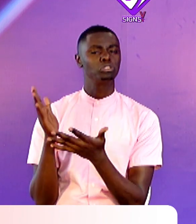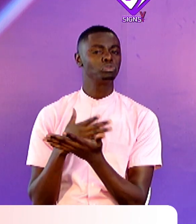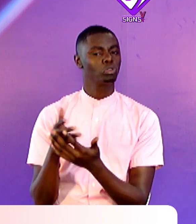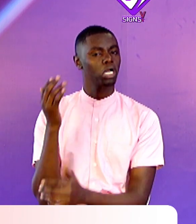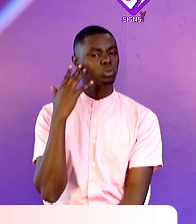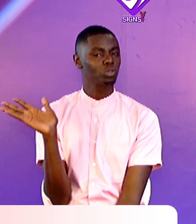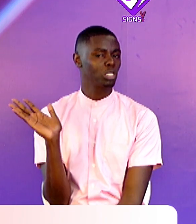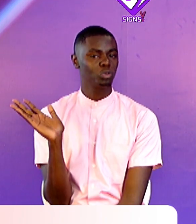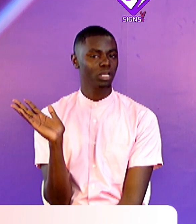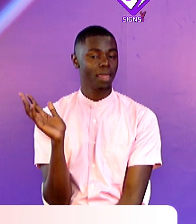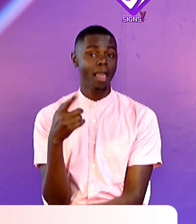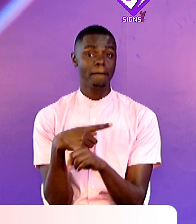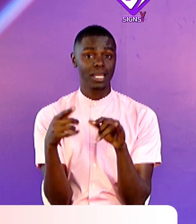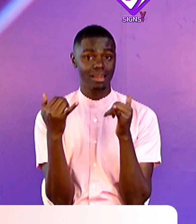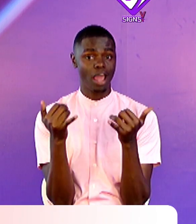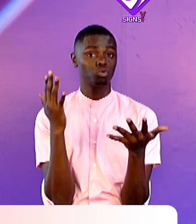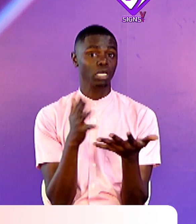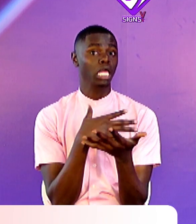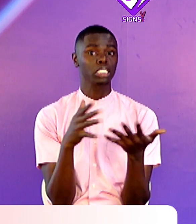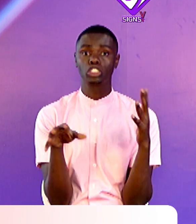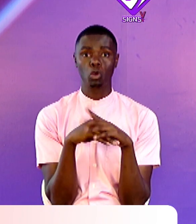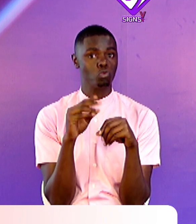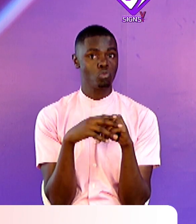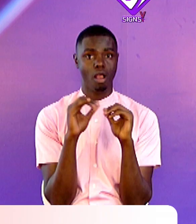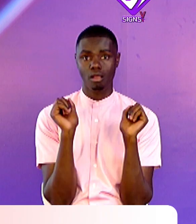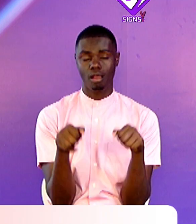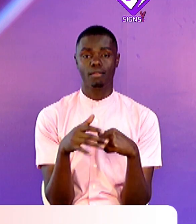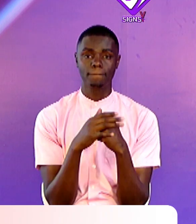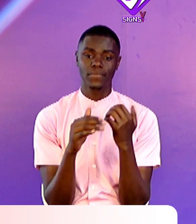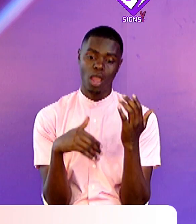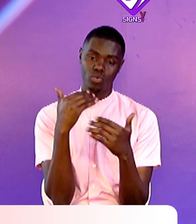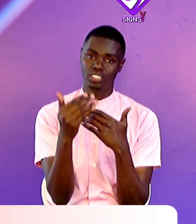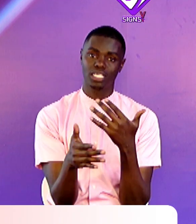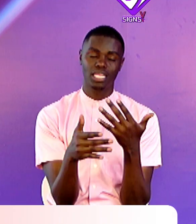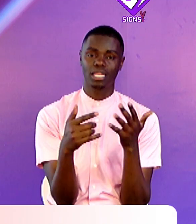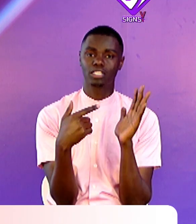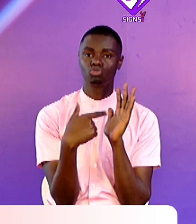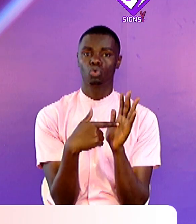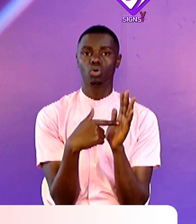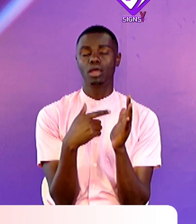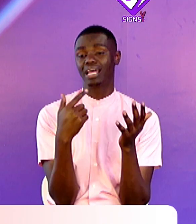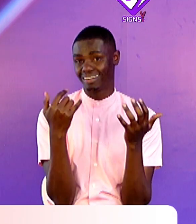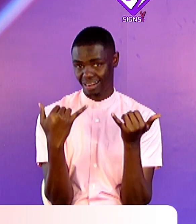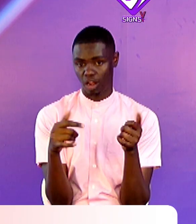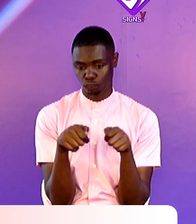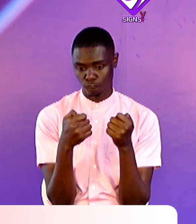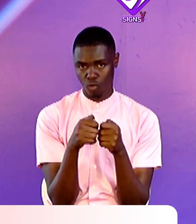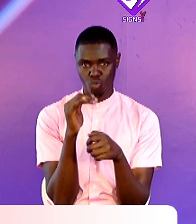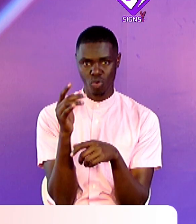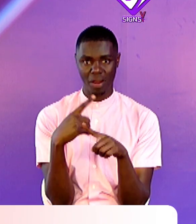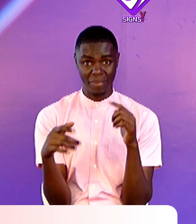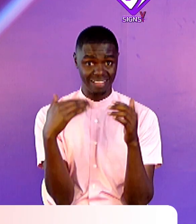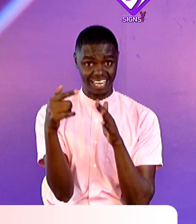but now I can sing it. I'll sing it in the next show. Because I may mess here. It begins,